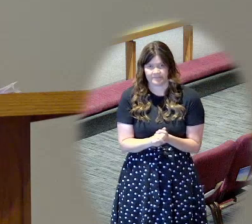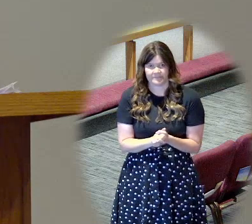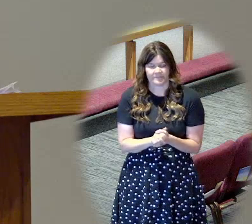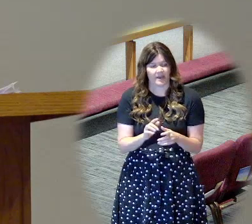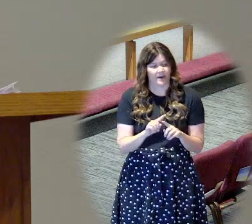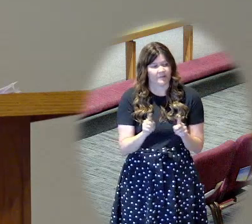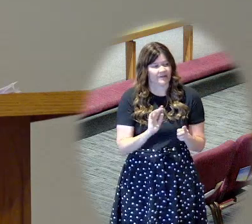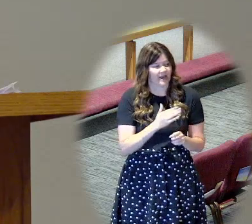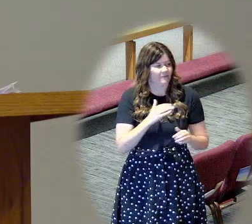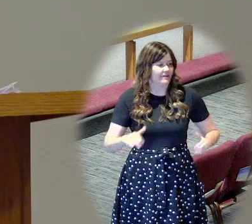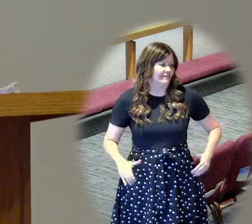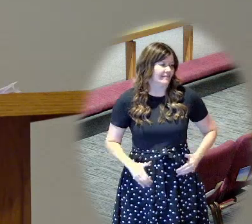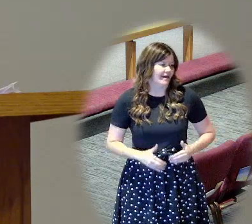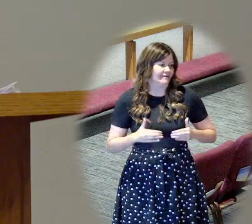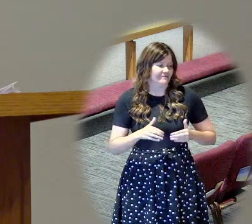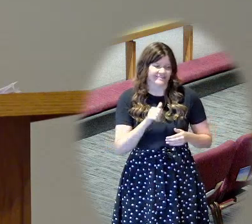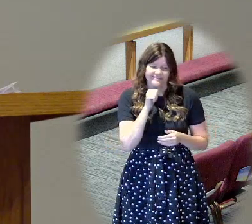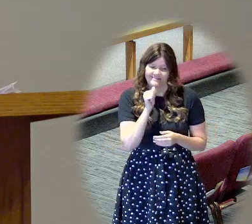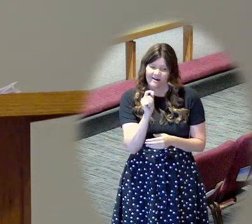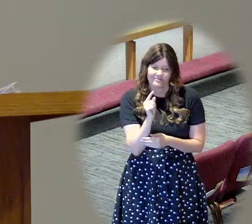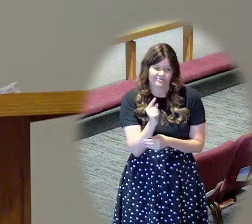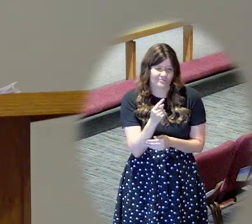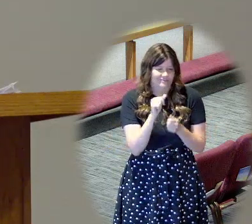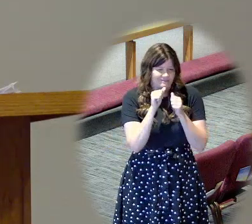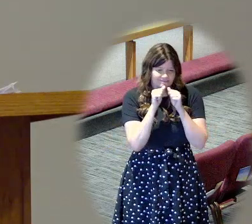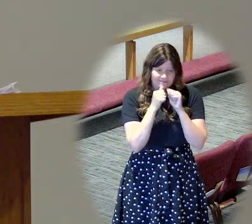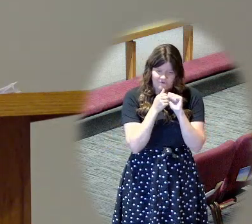But our life isn't pure suffering.